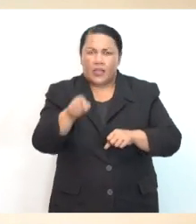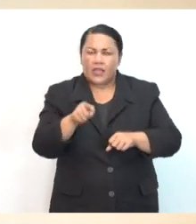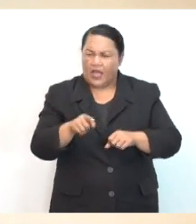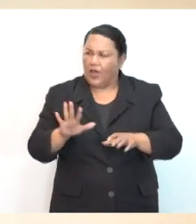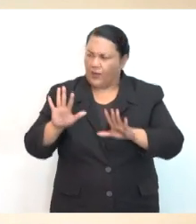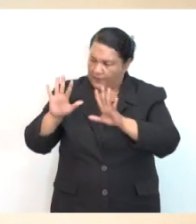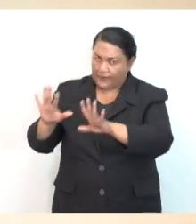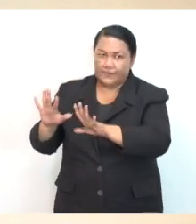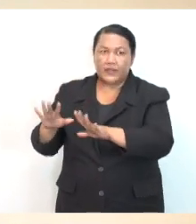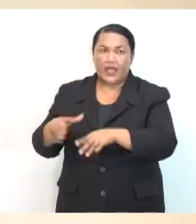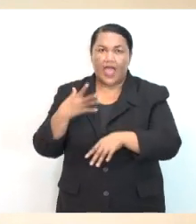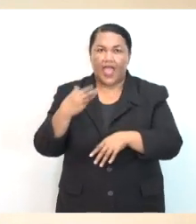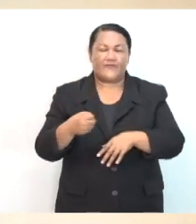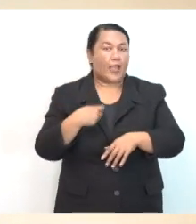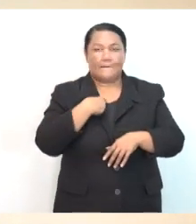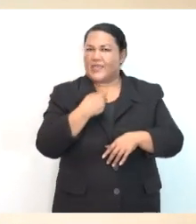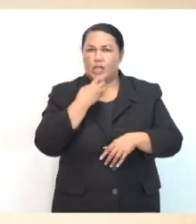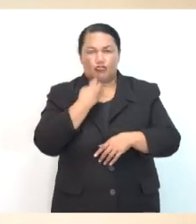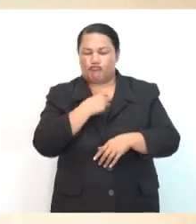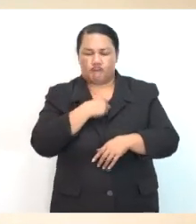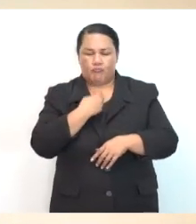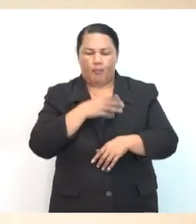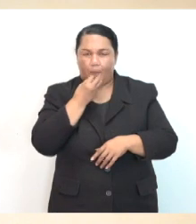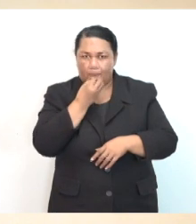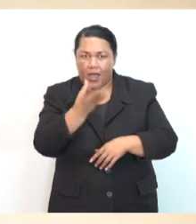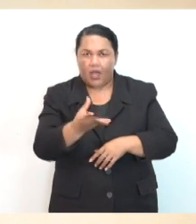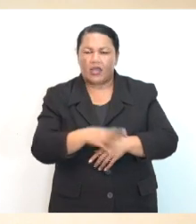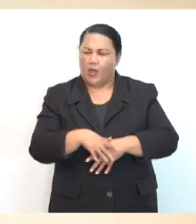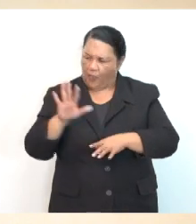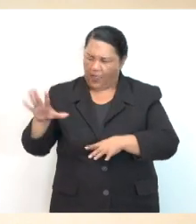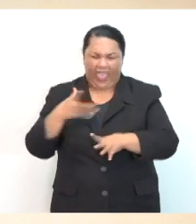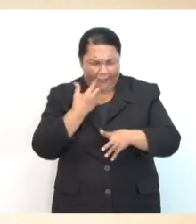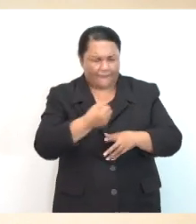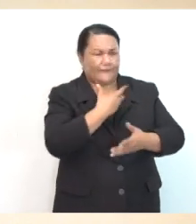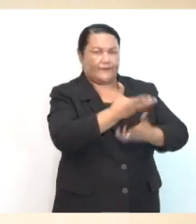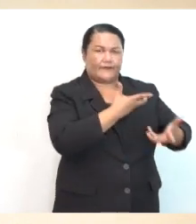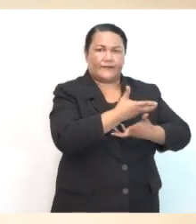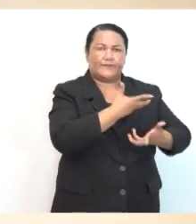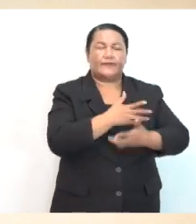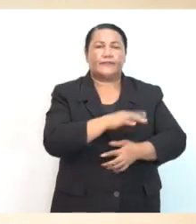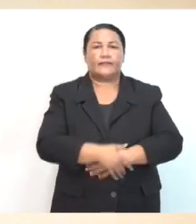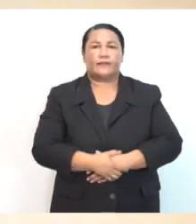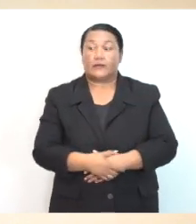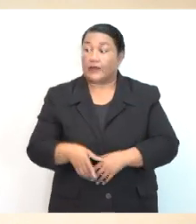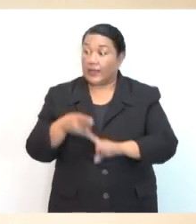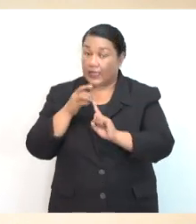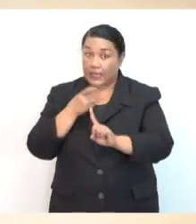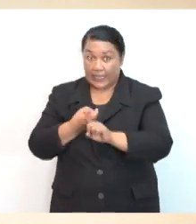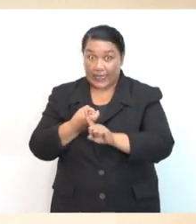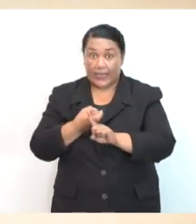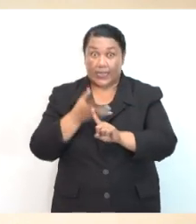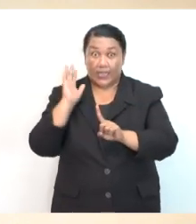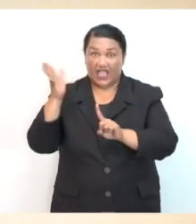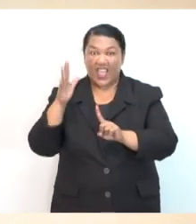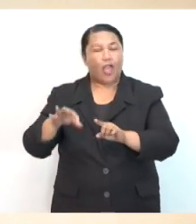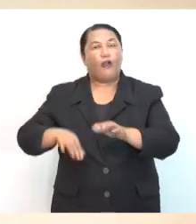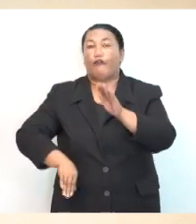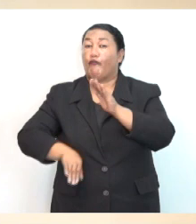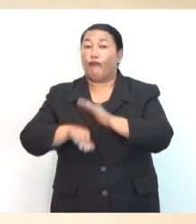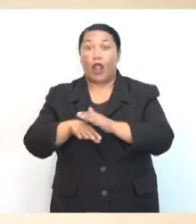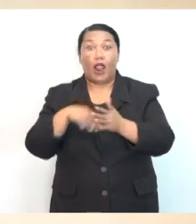that. On the subject of scholarships, I urge Mr. Qayyum to wait for the process and design of the new system of